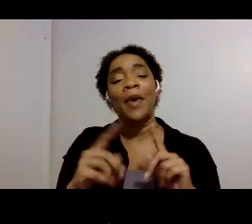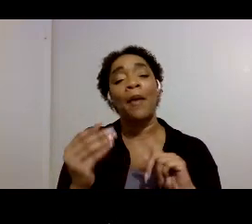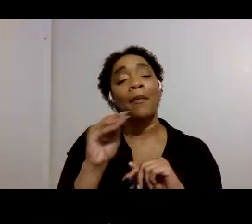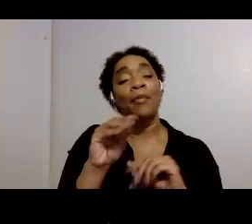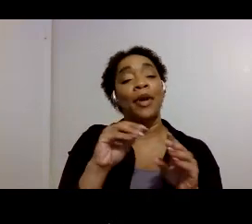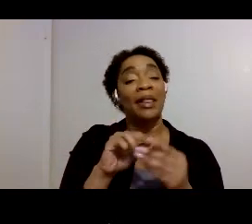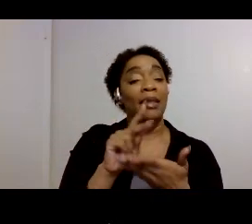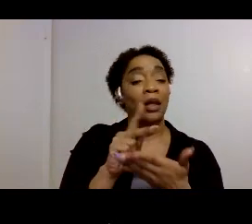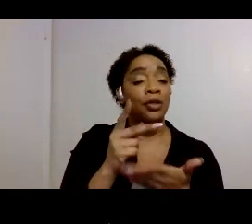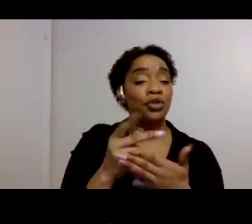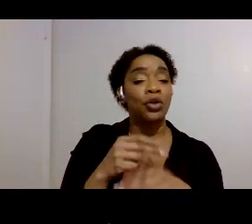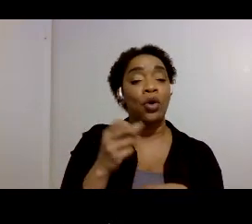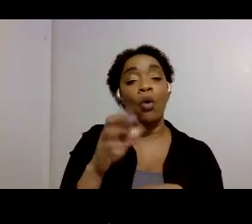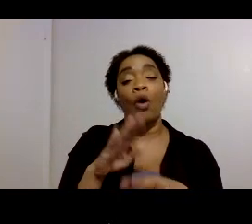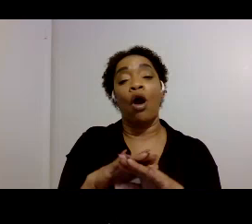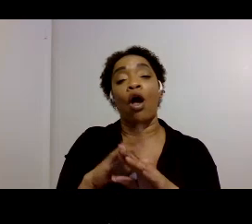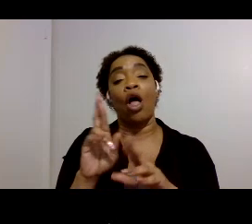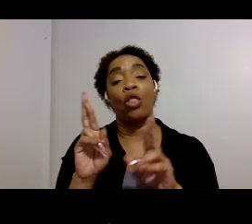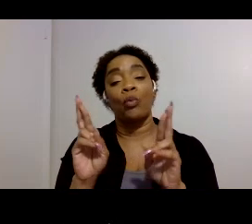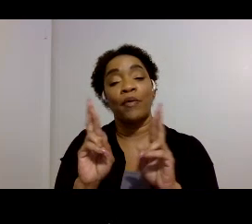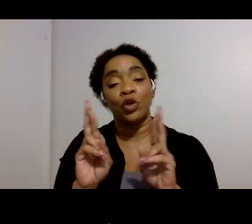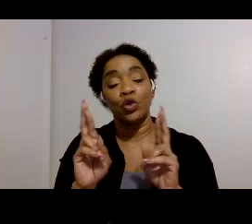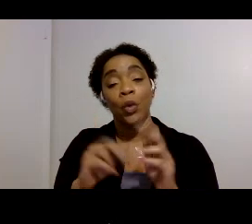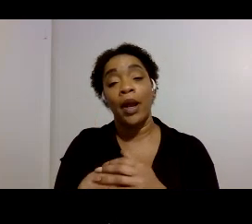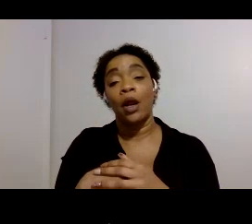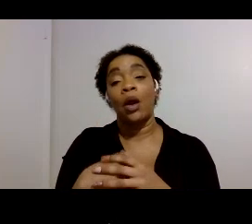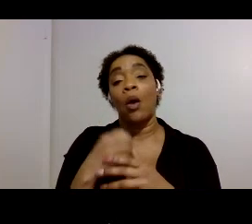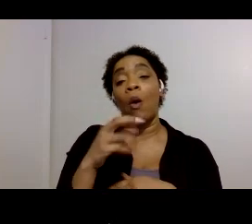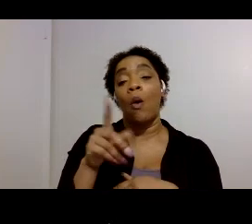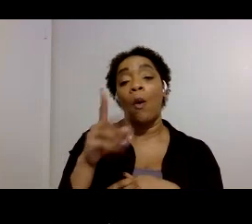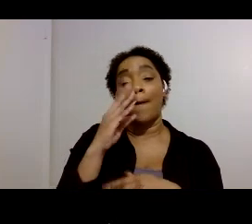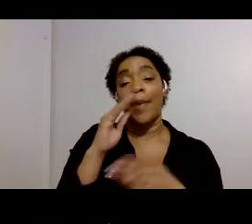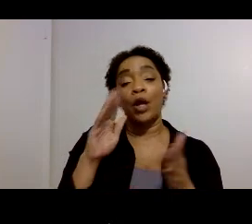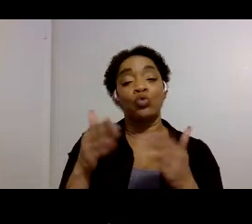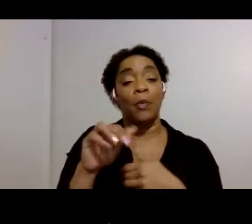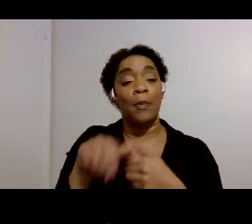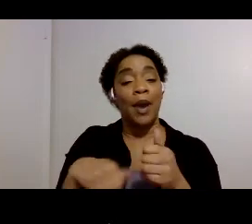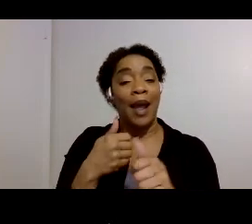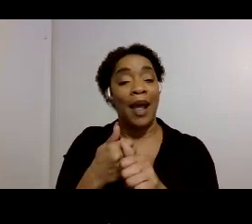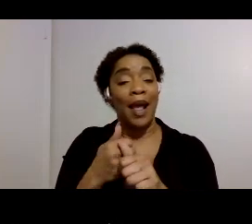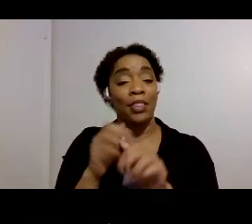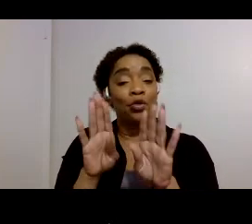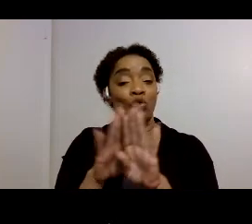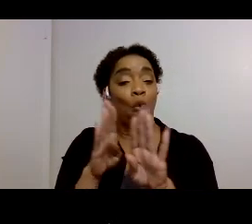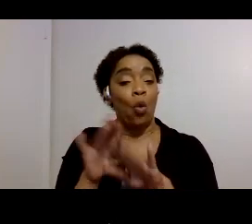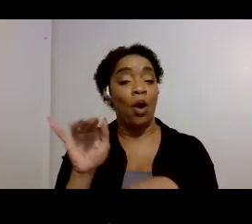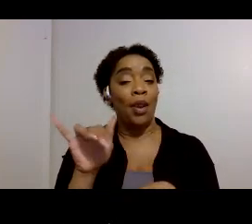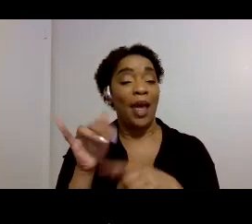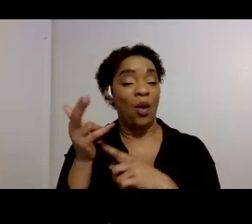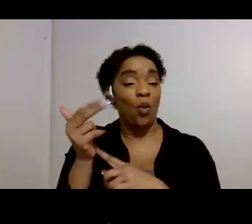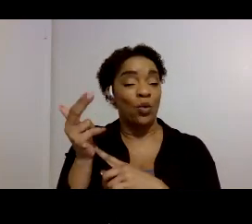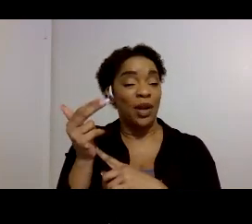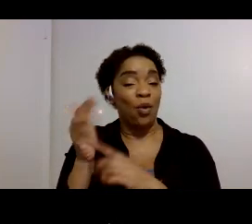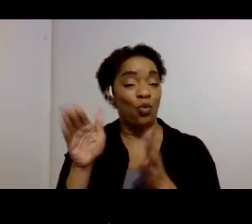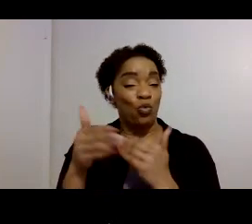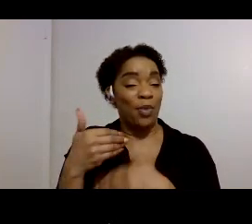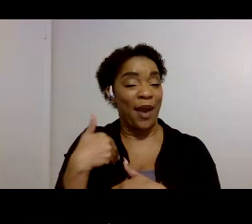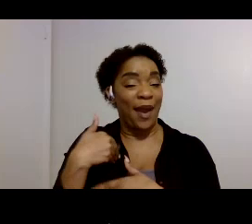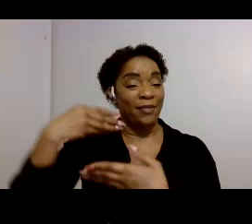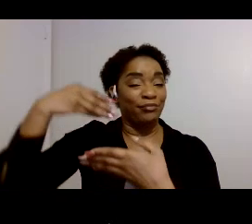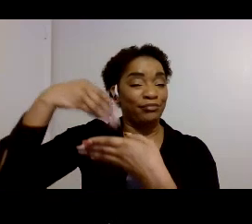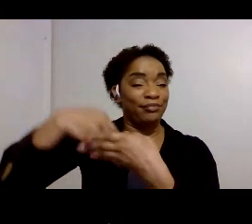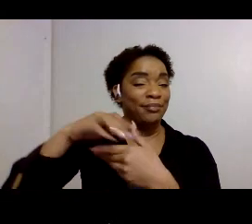refrigerator. You can actually put it in the bedrooms behind the door, such as like hotel rooms. They have it, and then kind of highlight not